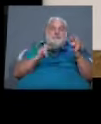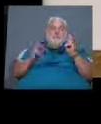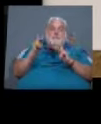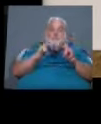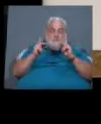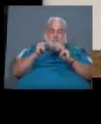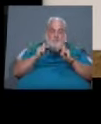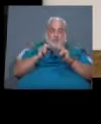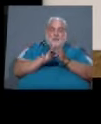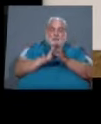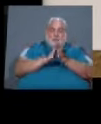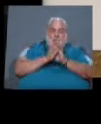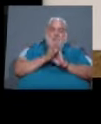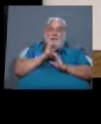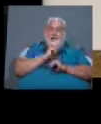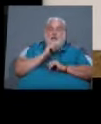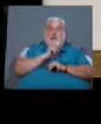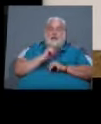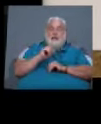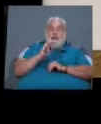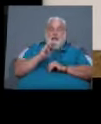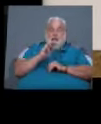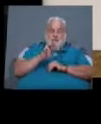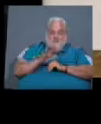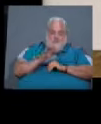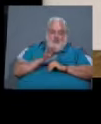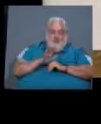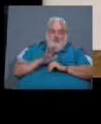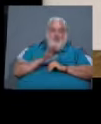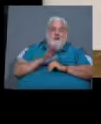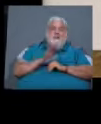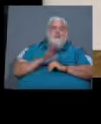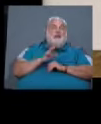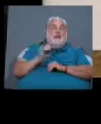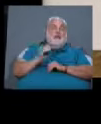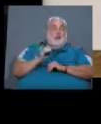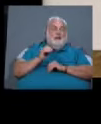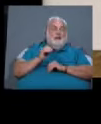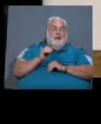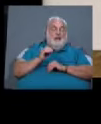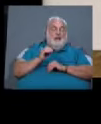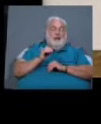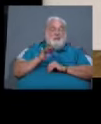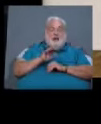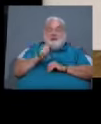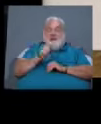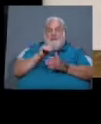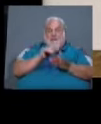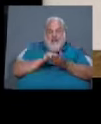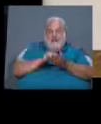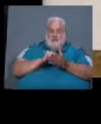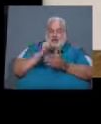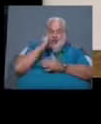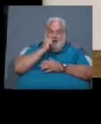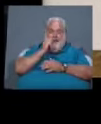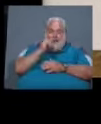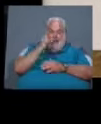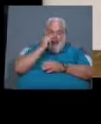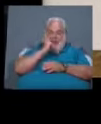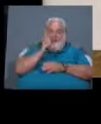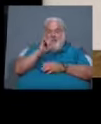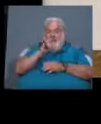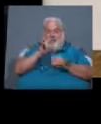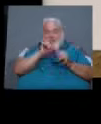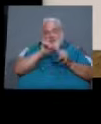boomers that are graduating now, and they're turning 65 at a rate of 10,000 a day, and that